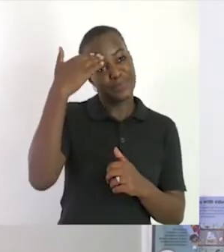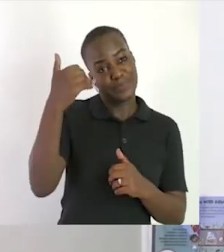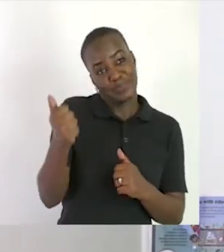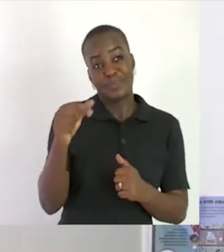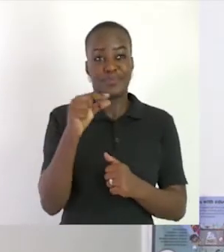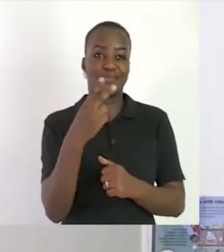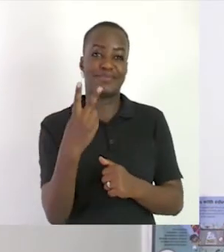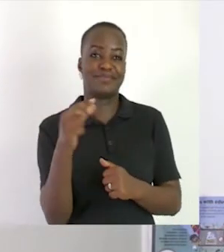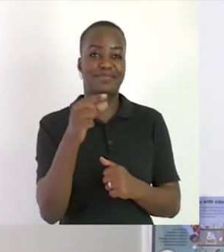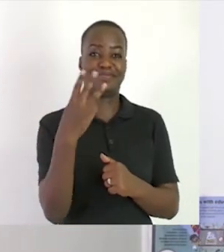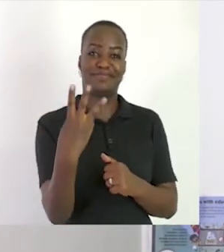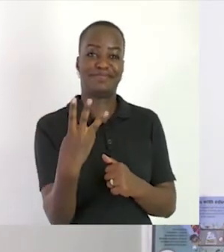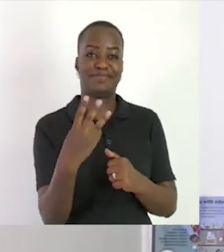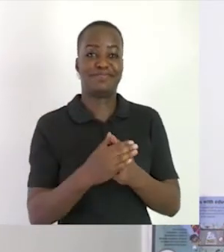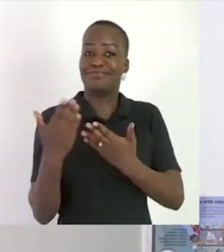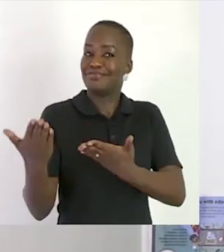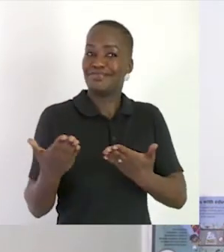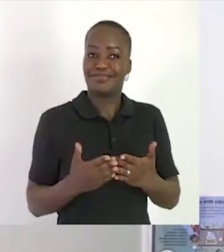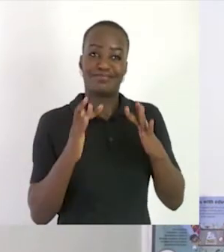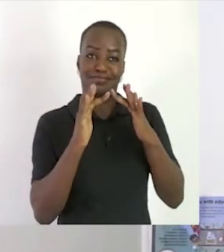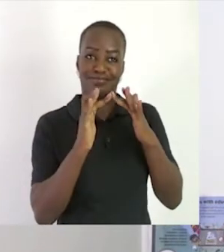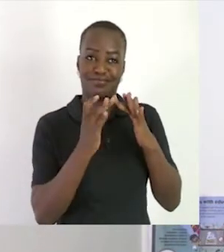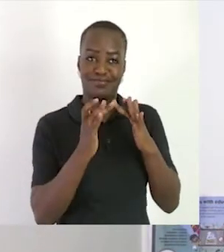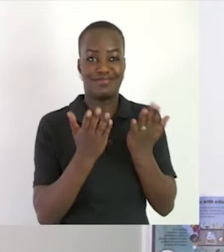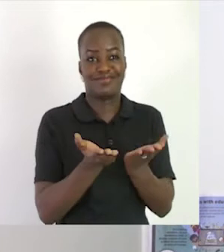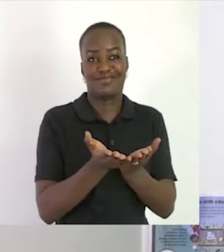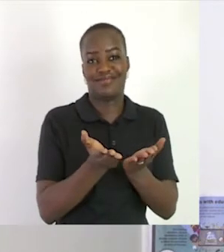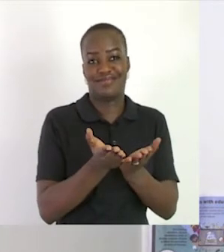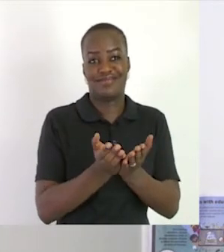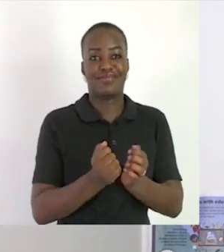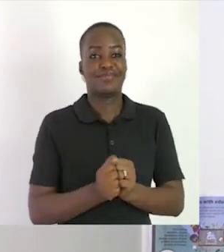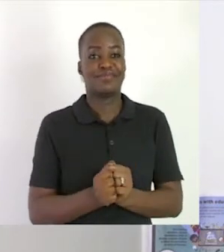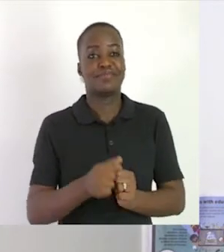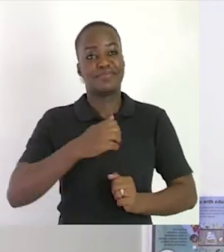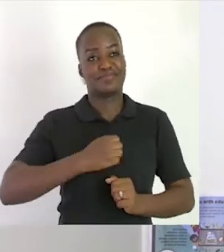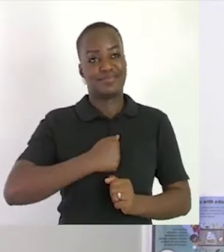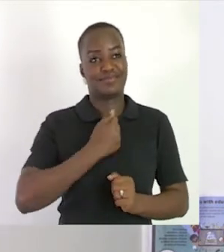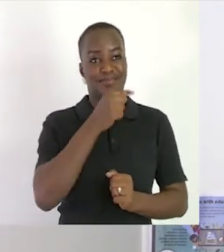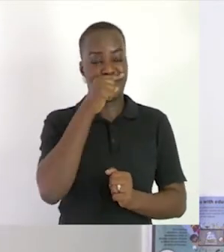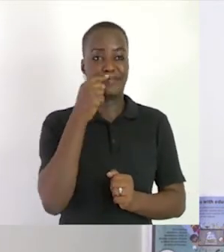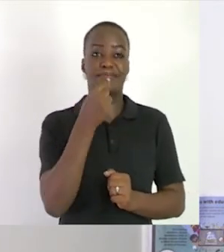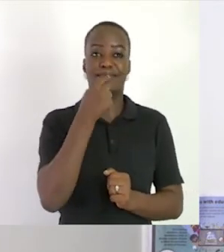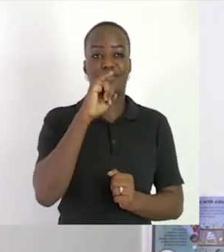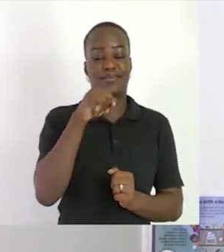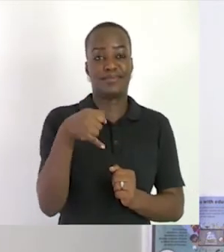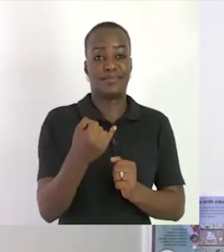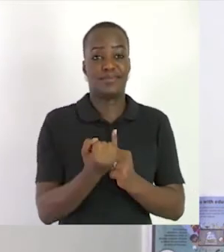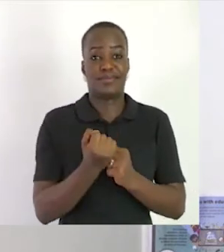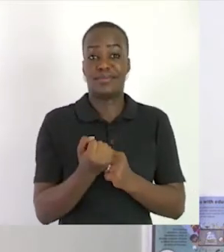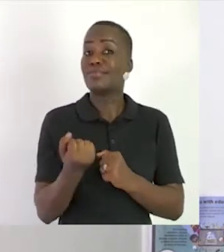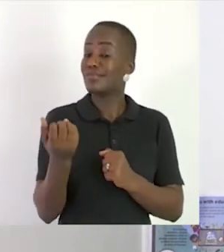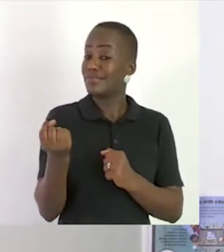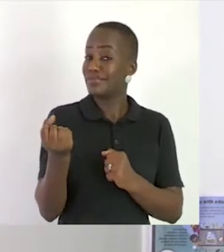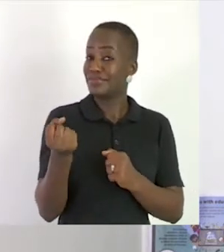grade 2s and 3s, welcome to My Zone Online School. My name is Teacher Mutsa and